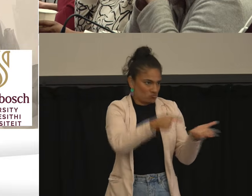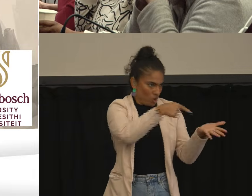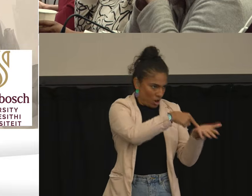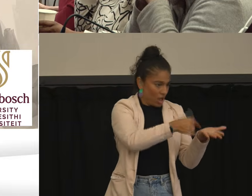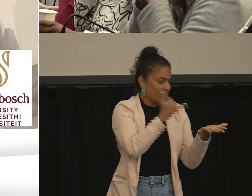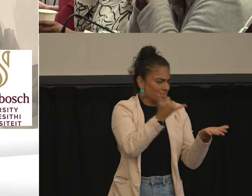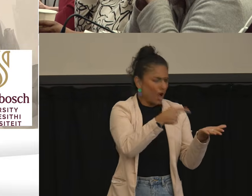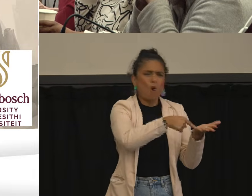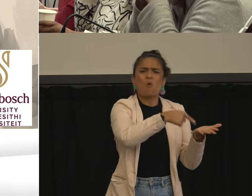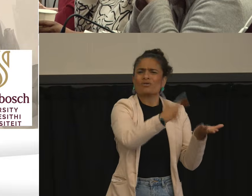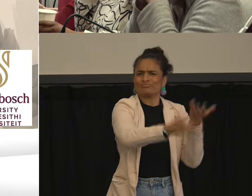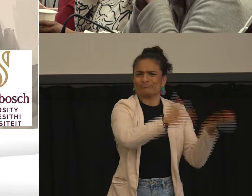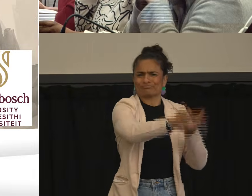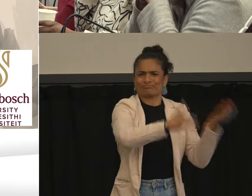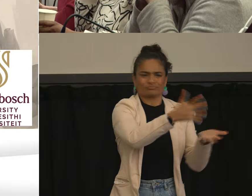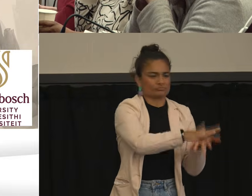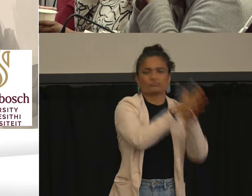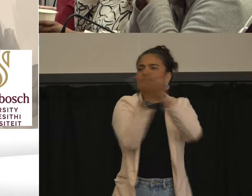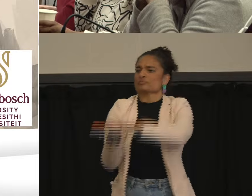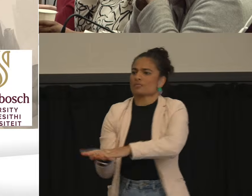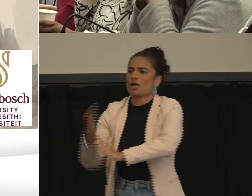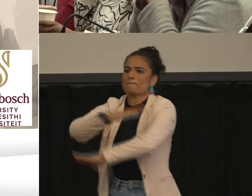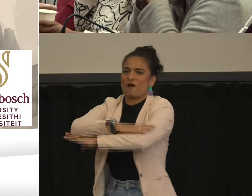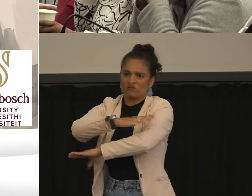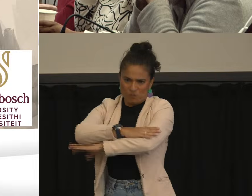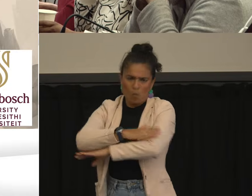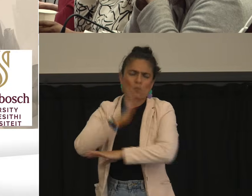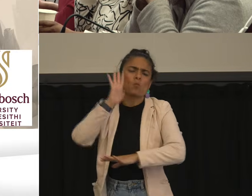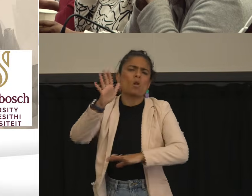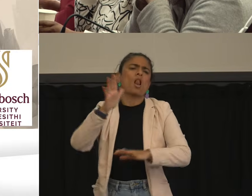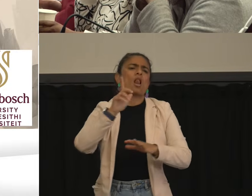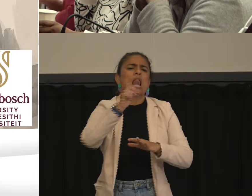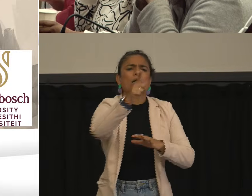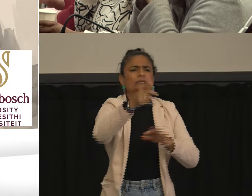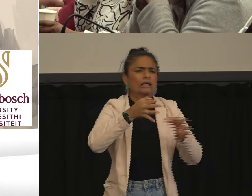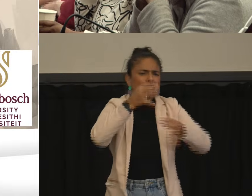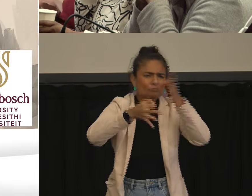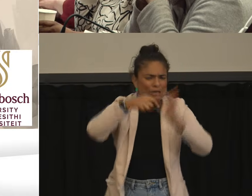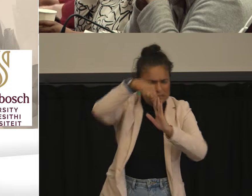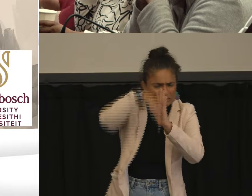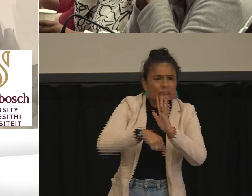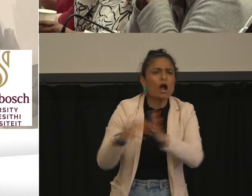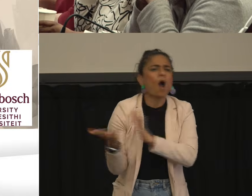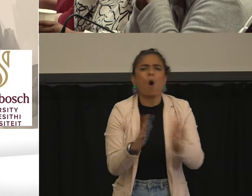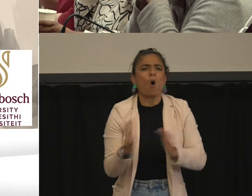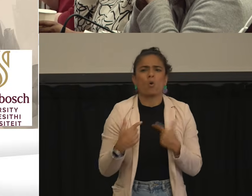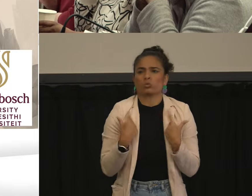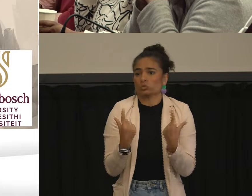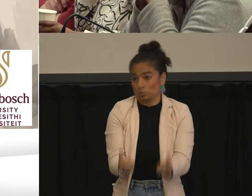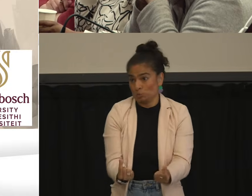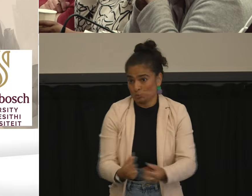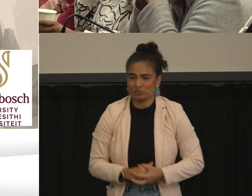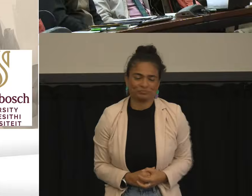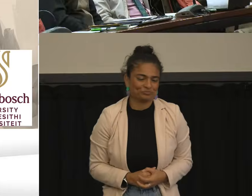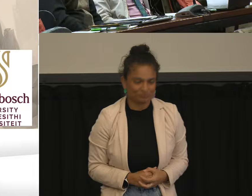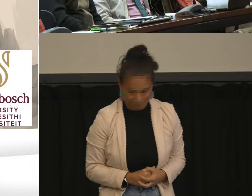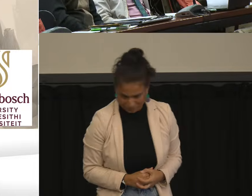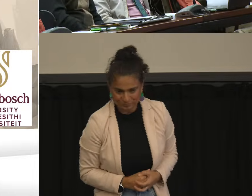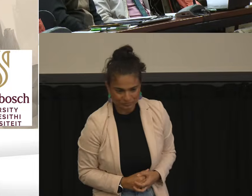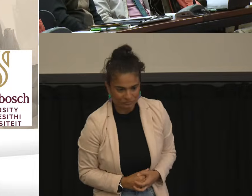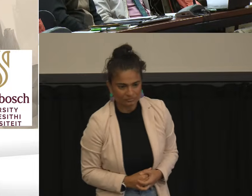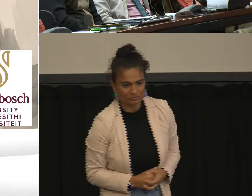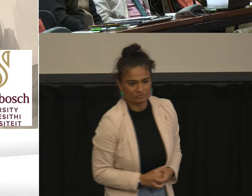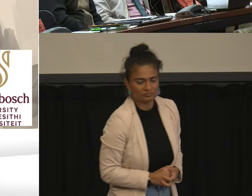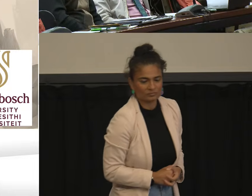We have learner support material, and that we have moved it onto